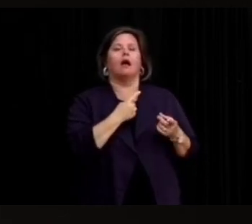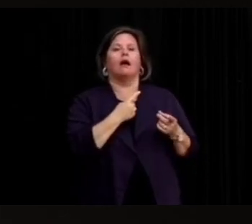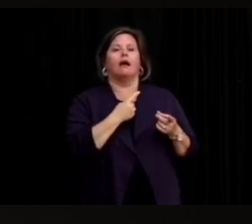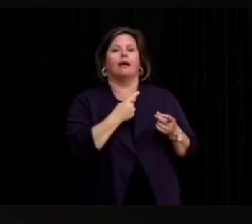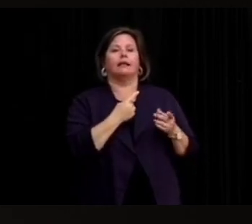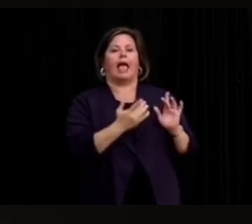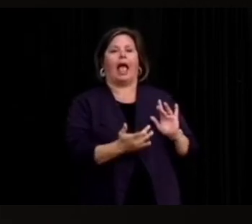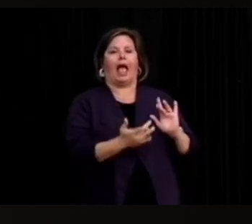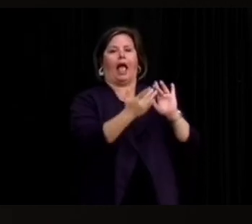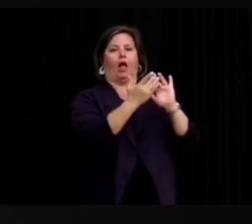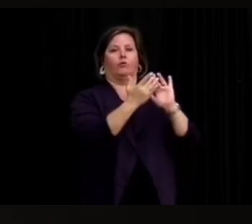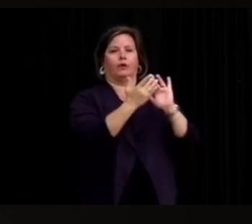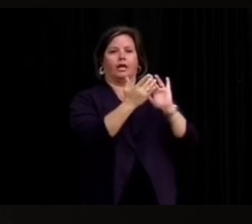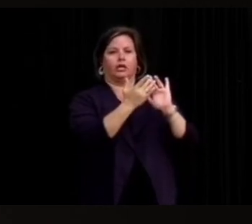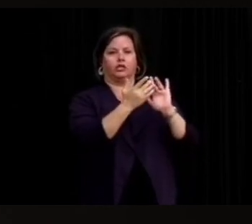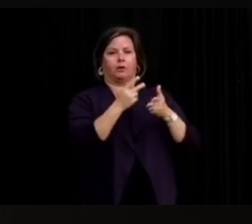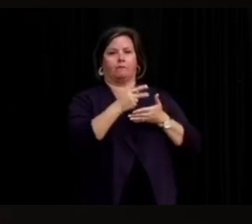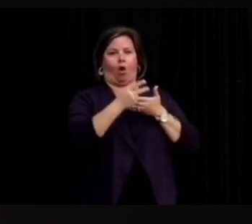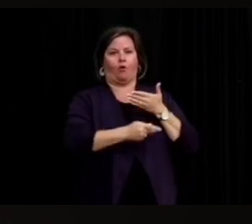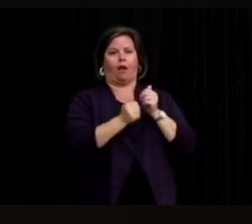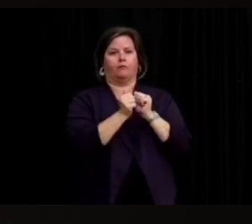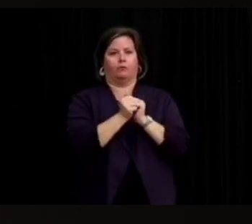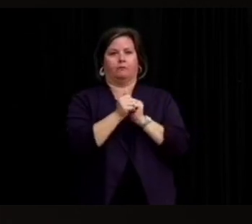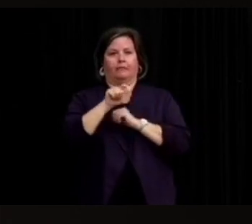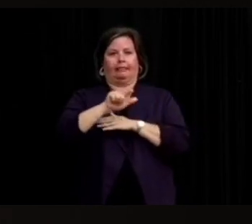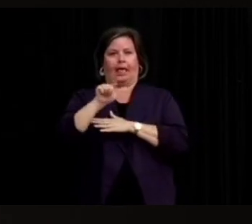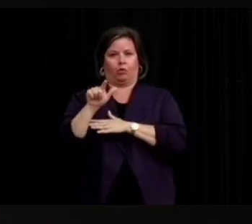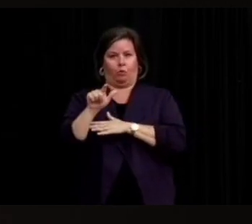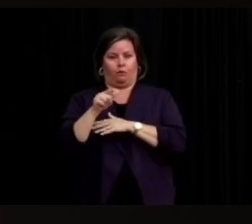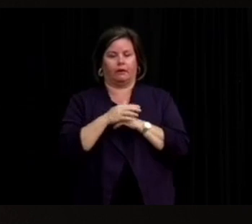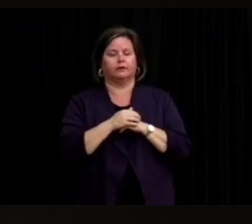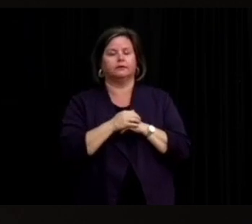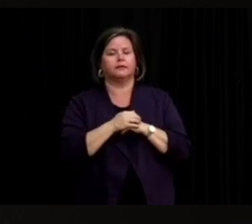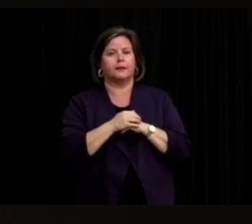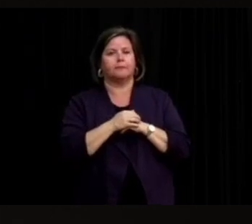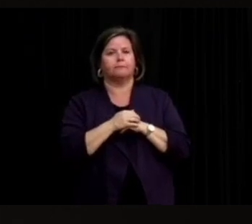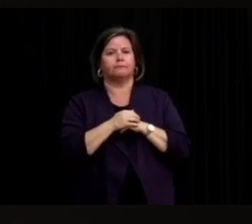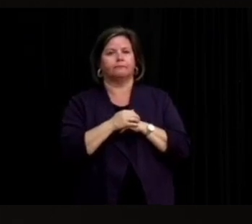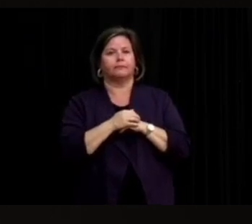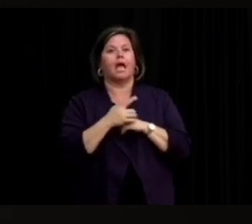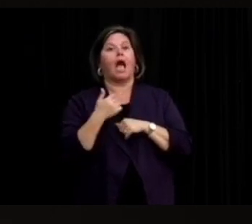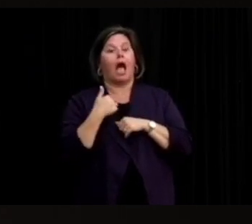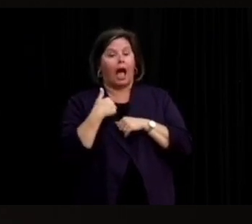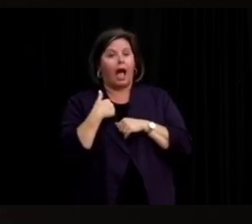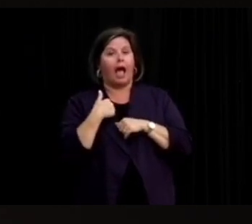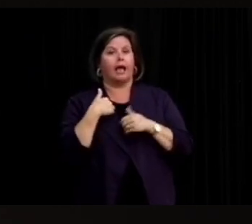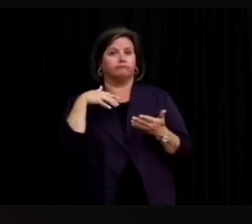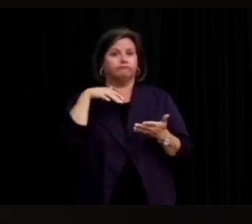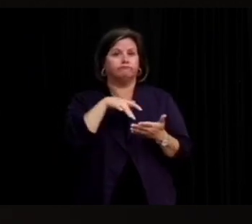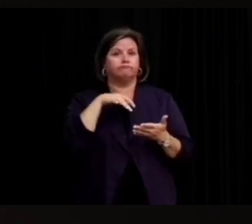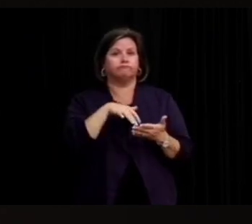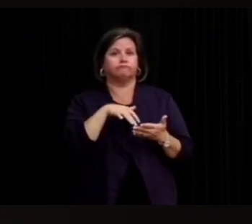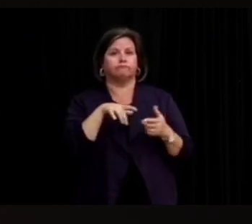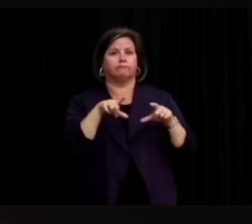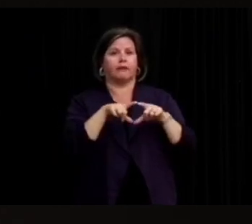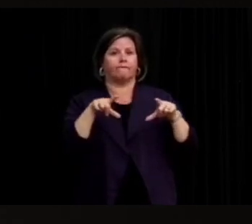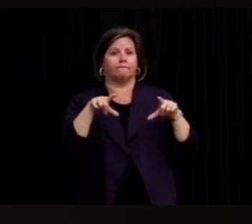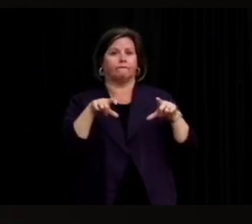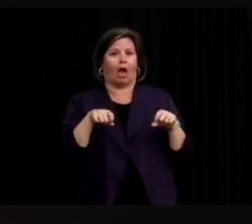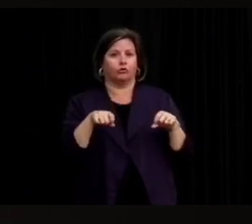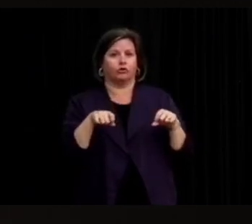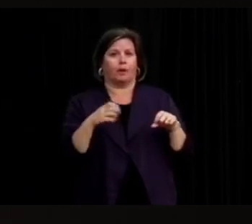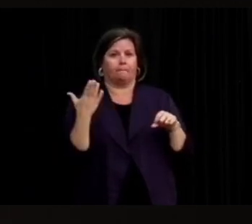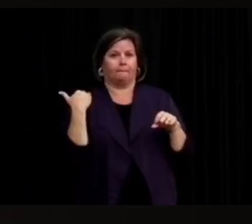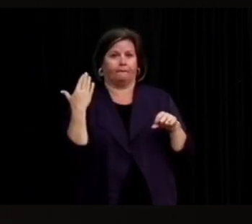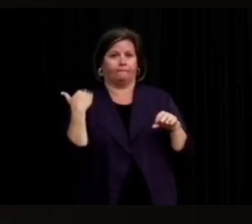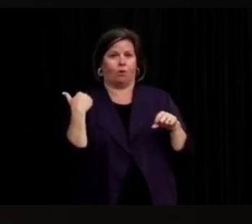program regarding landlords. I know I had looked into vouchers before regarding, turning